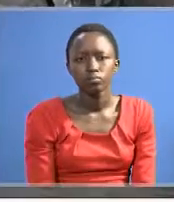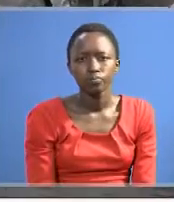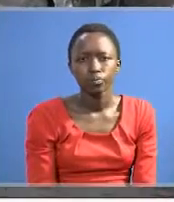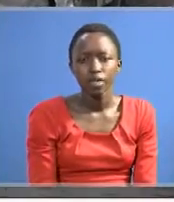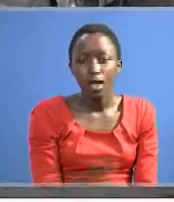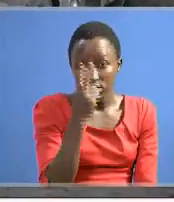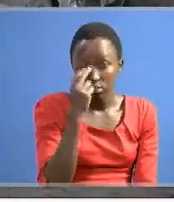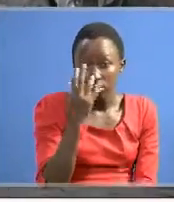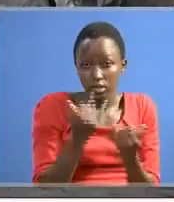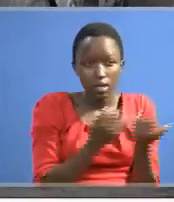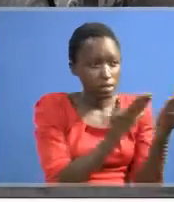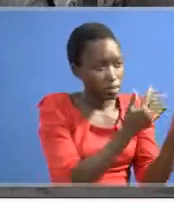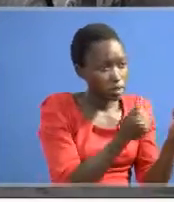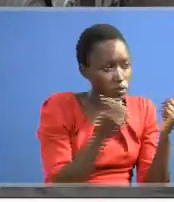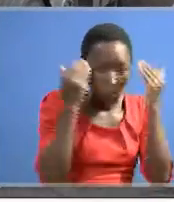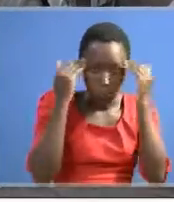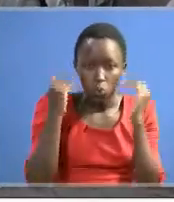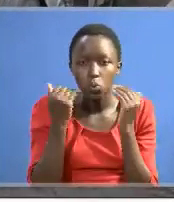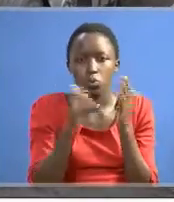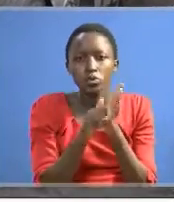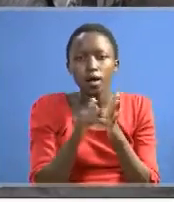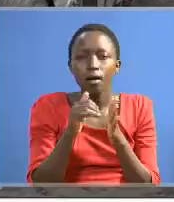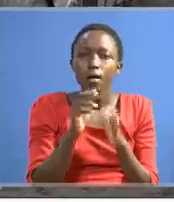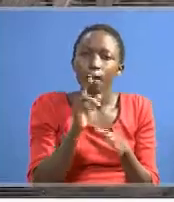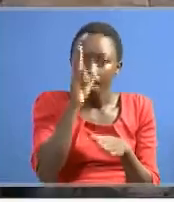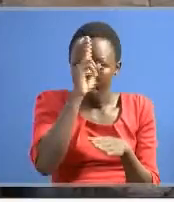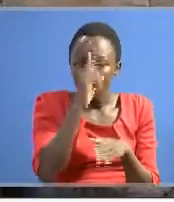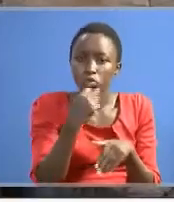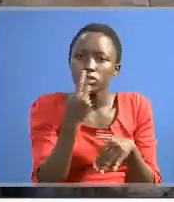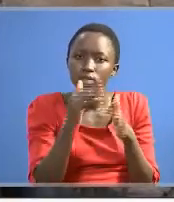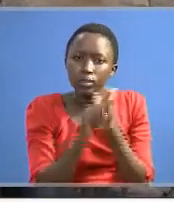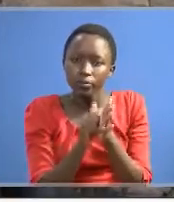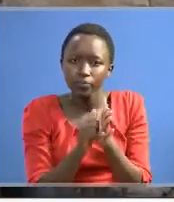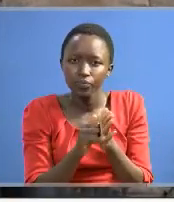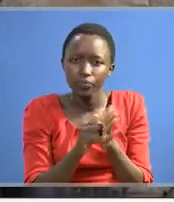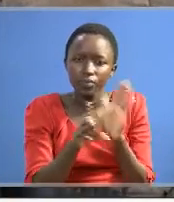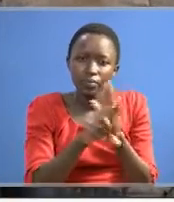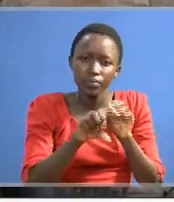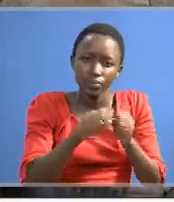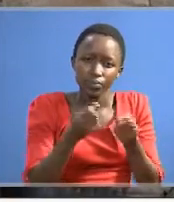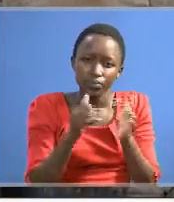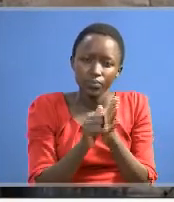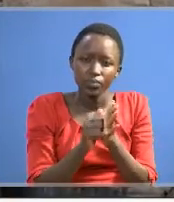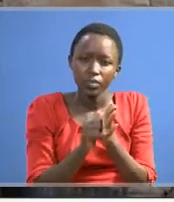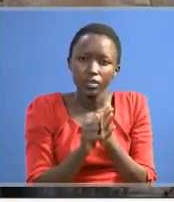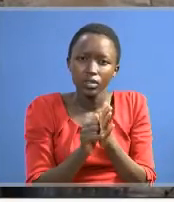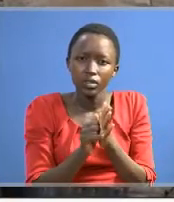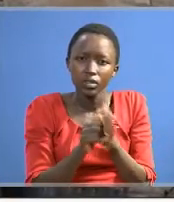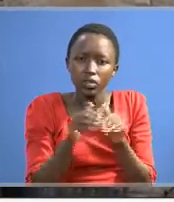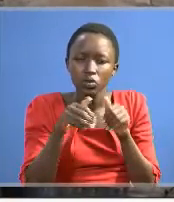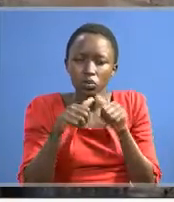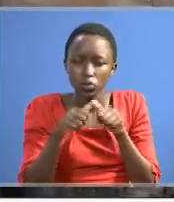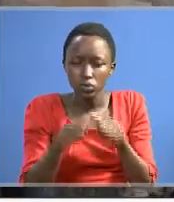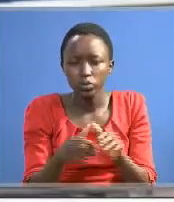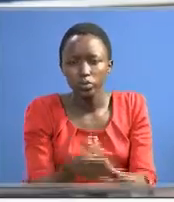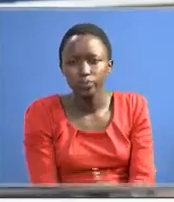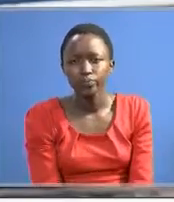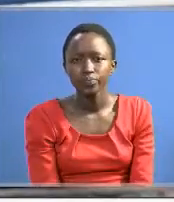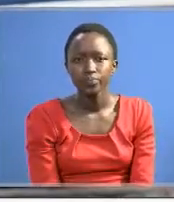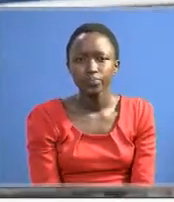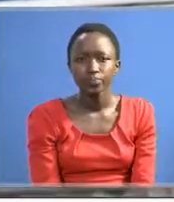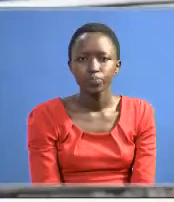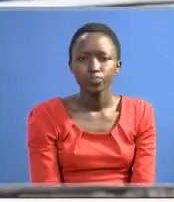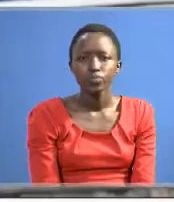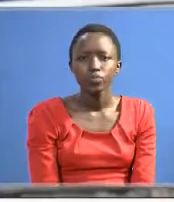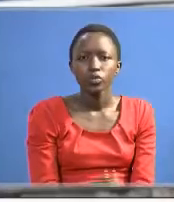The suspects are expected in court. Police say the operation on illegal petroleum siphoning crackdown is ongoing.